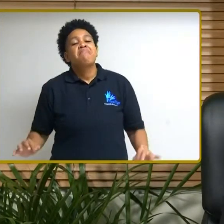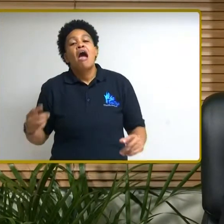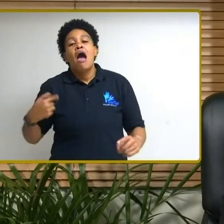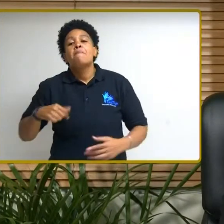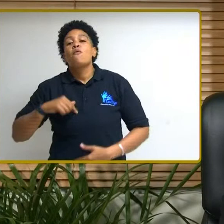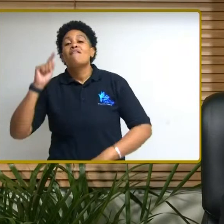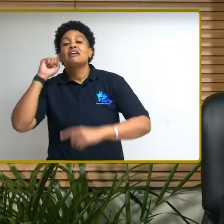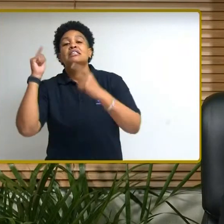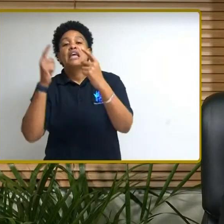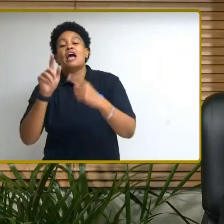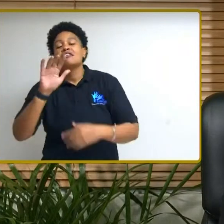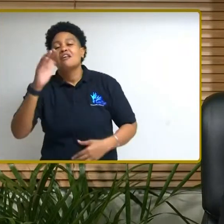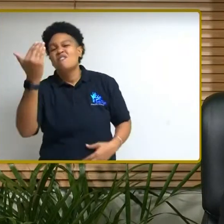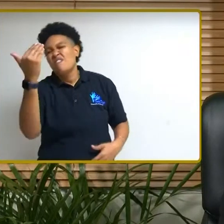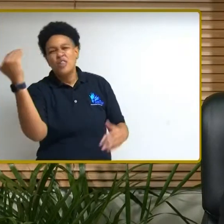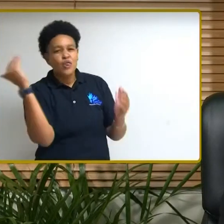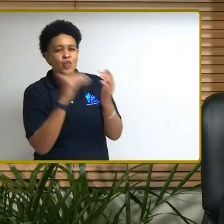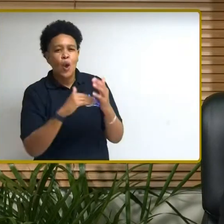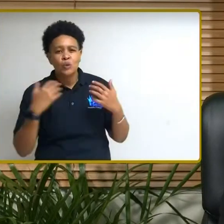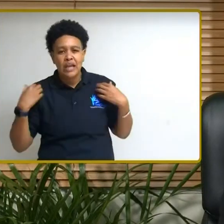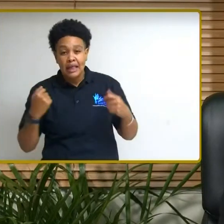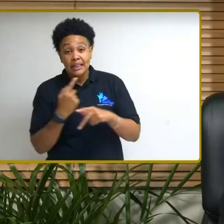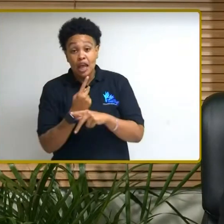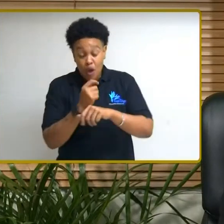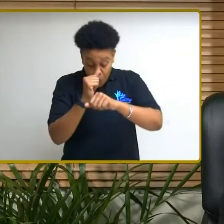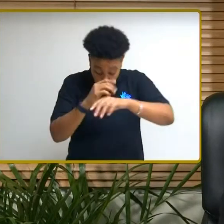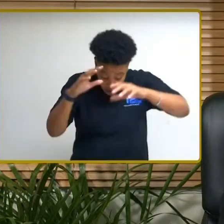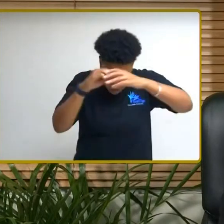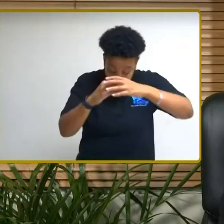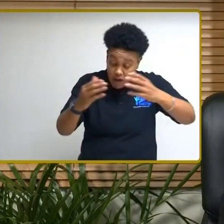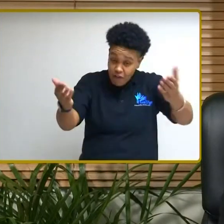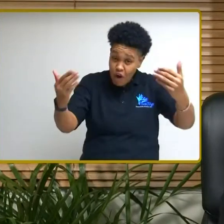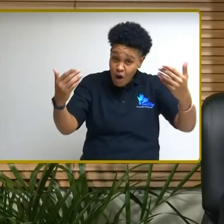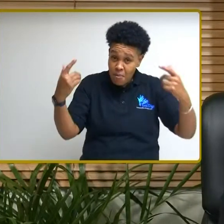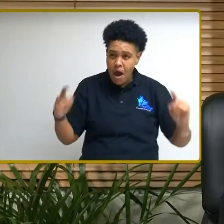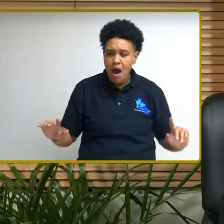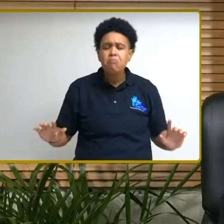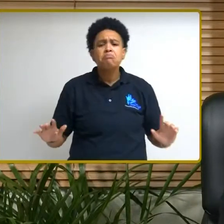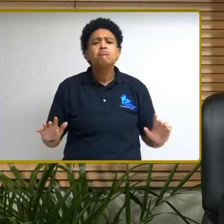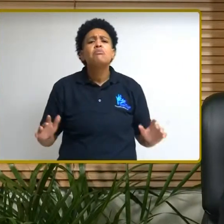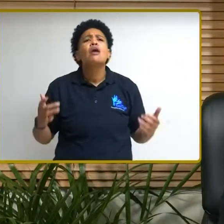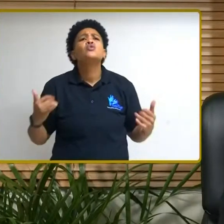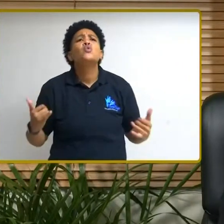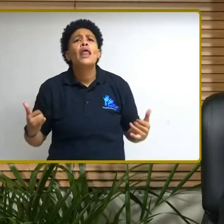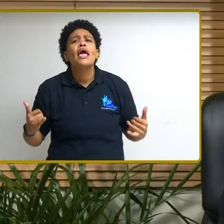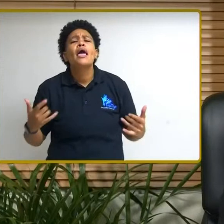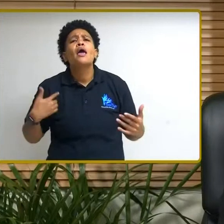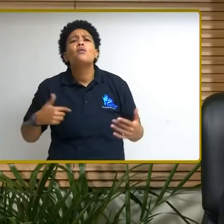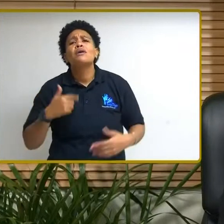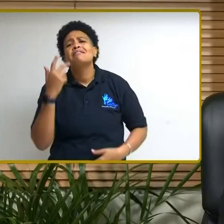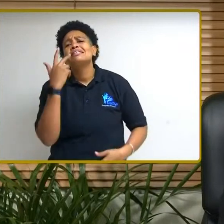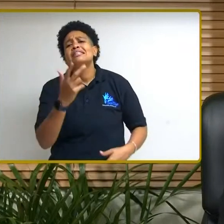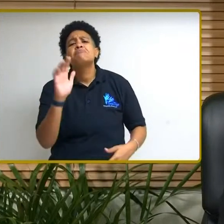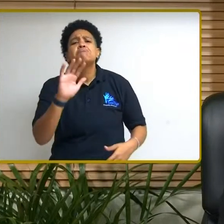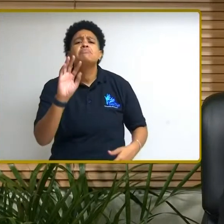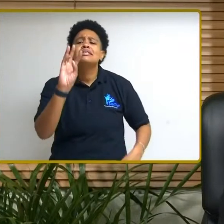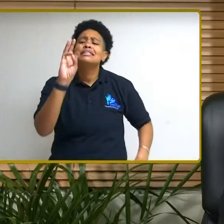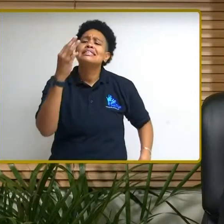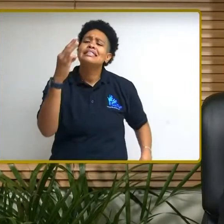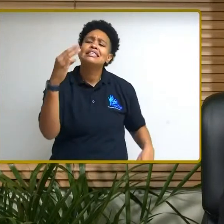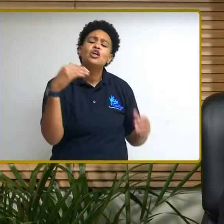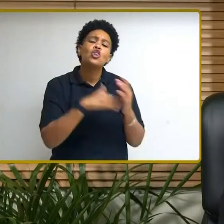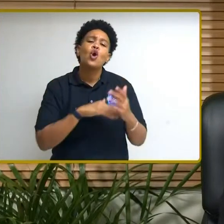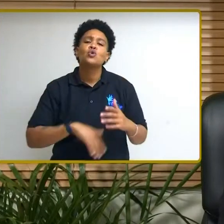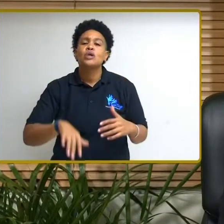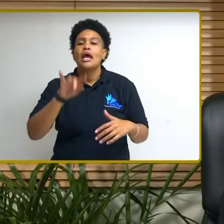a target of some 15,000 workers in the healthcare system, and to date we have seen some